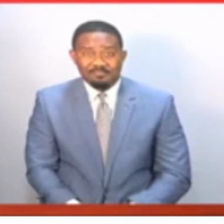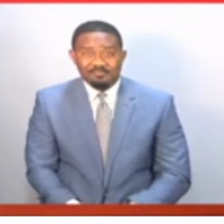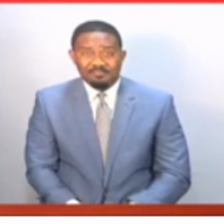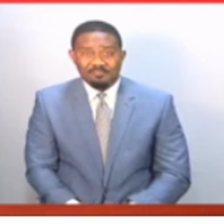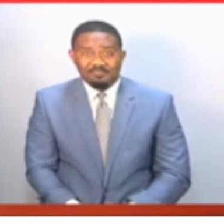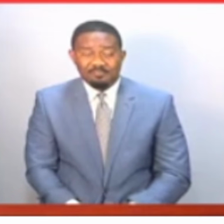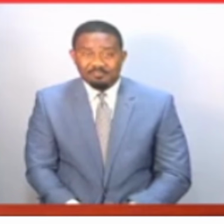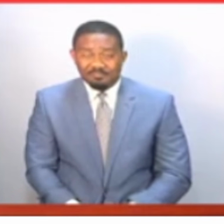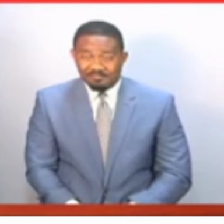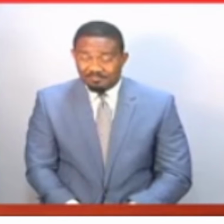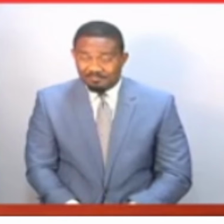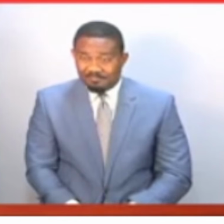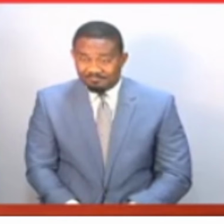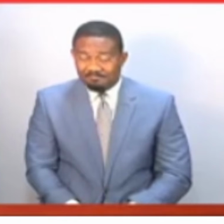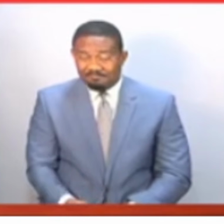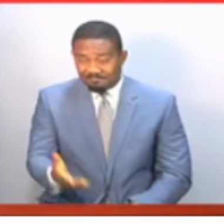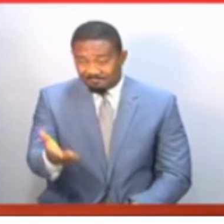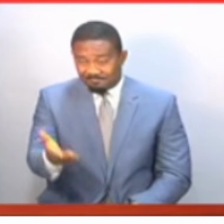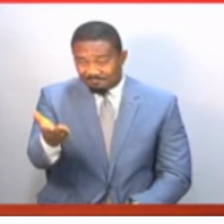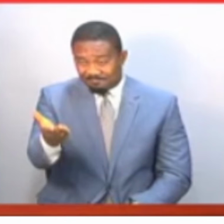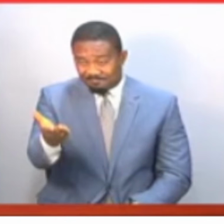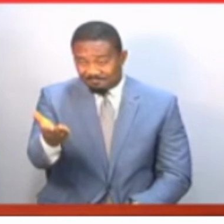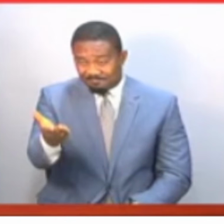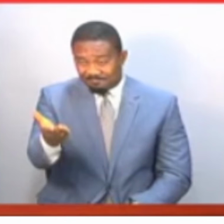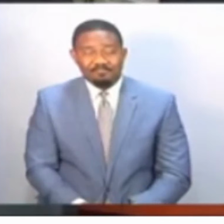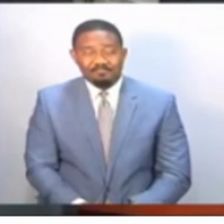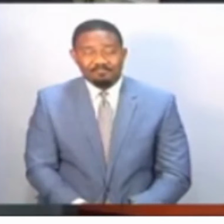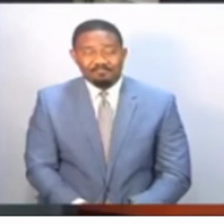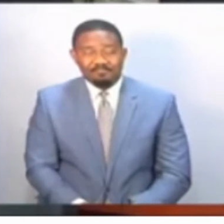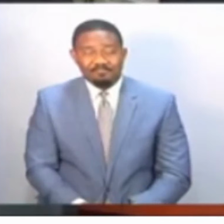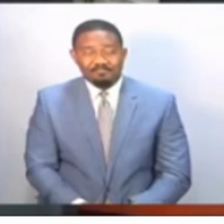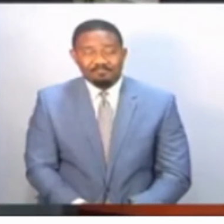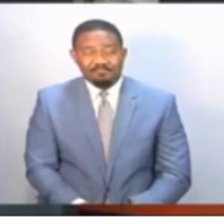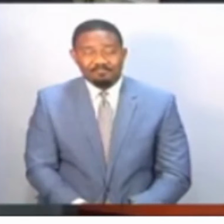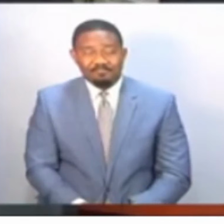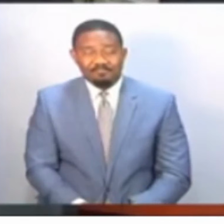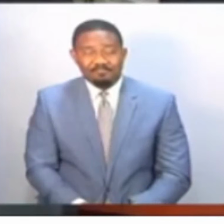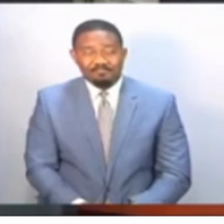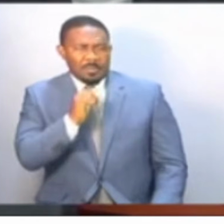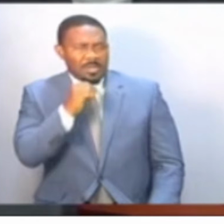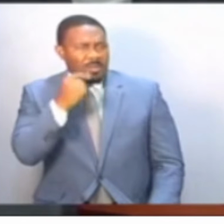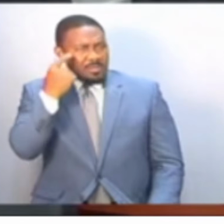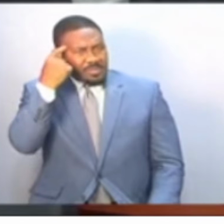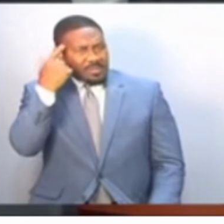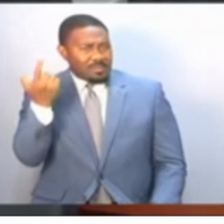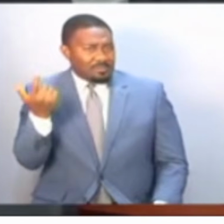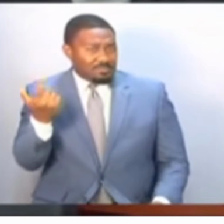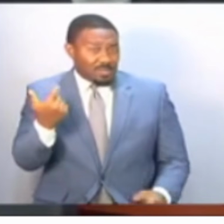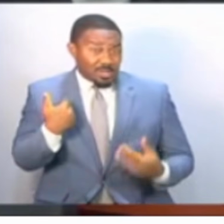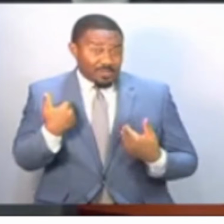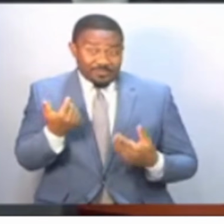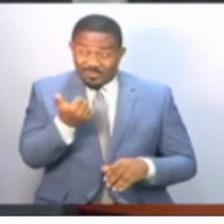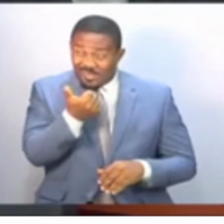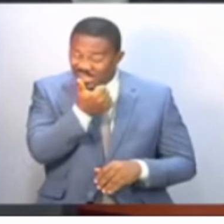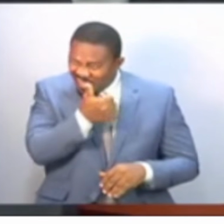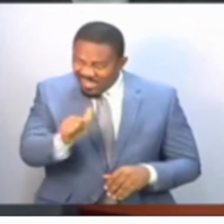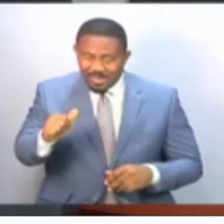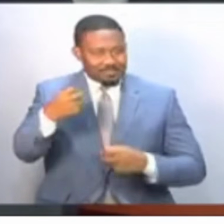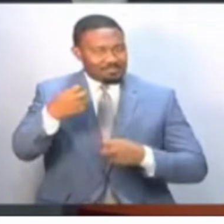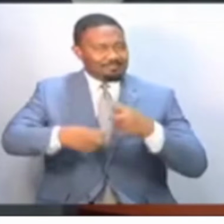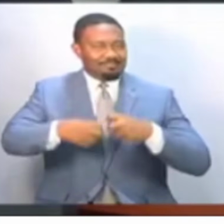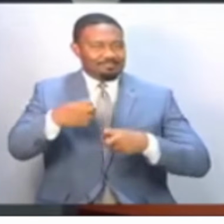Yes, Majority Leader, let me hear you. Yeah, Mr. Speaker, I don't think there's a problem